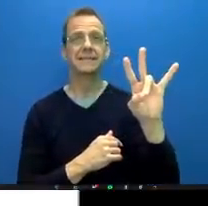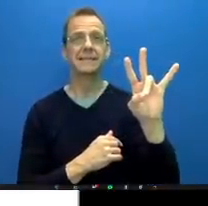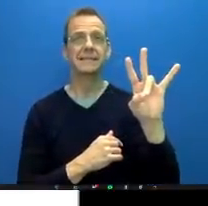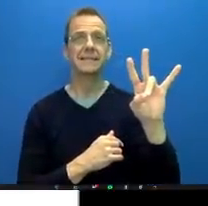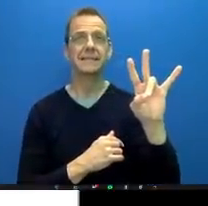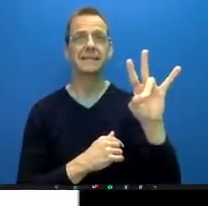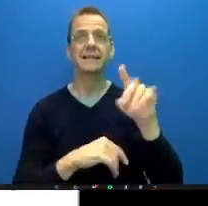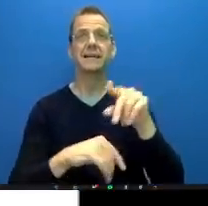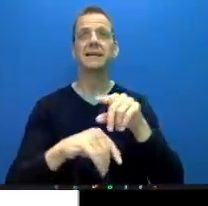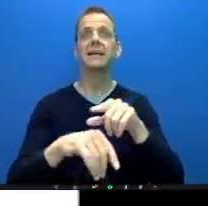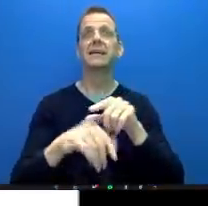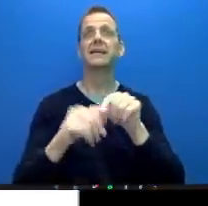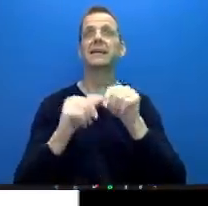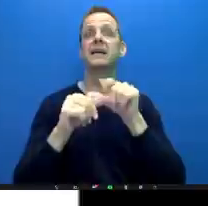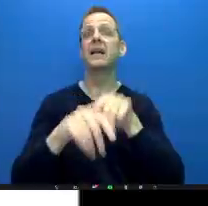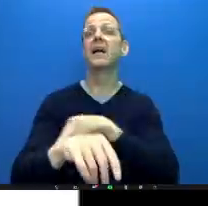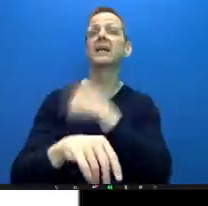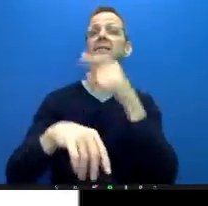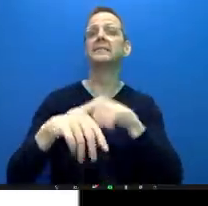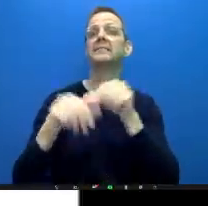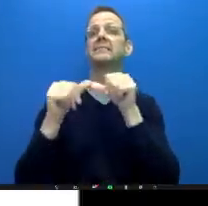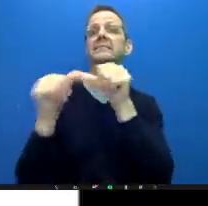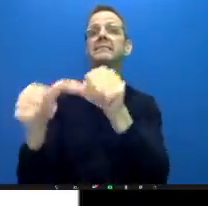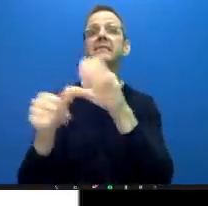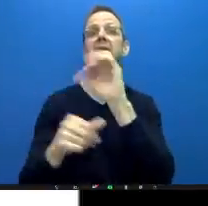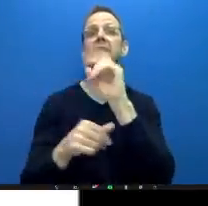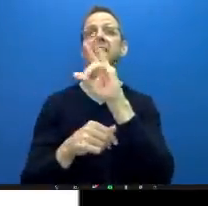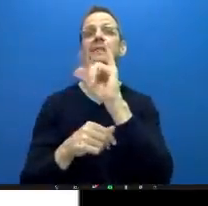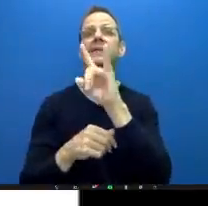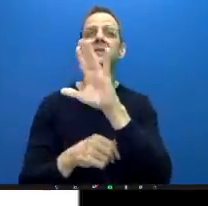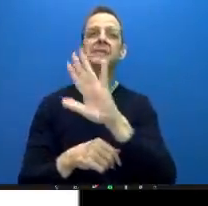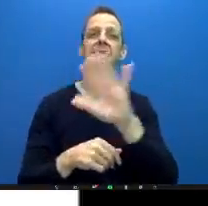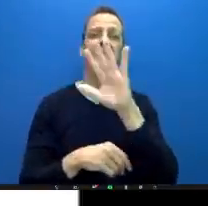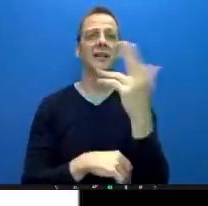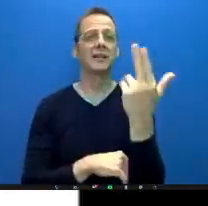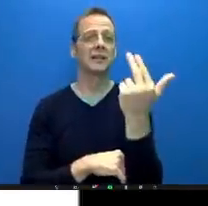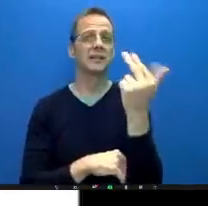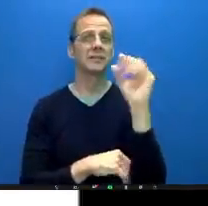ICU, and the deaths around 2 to 3 kids.